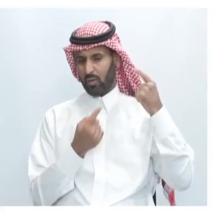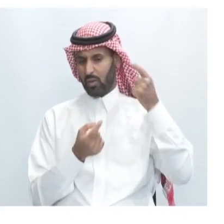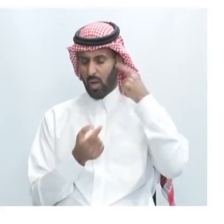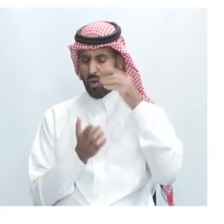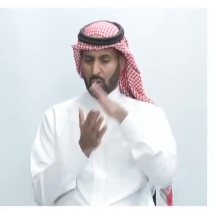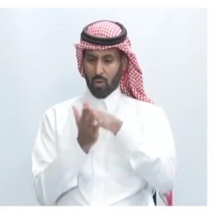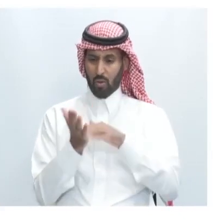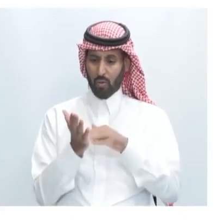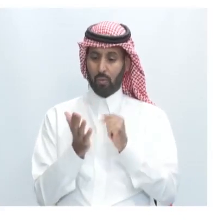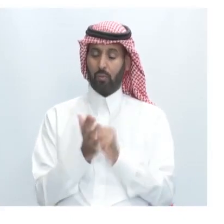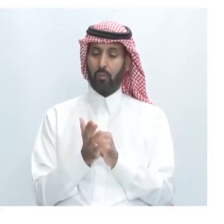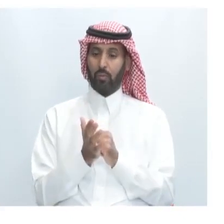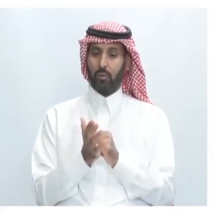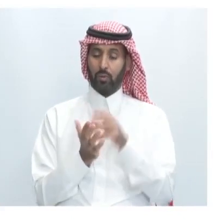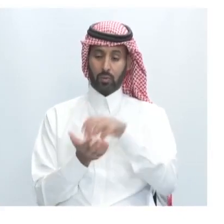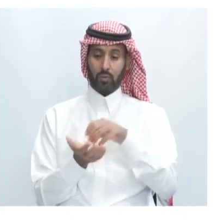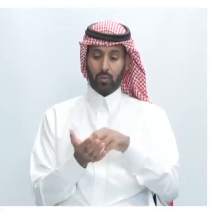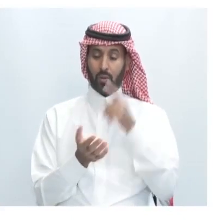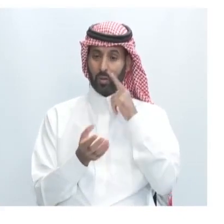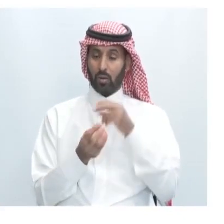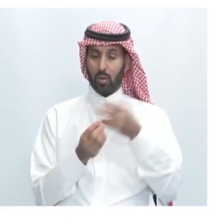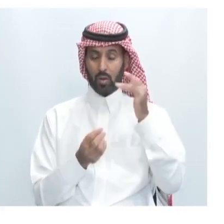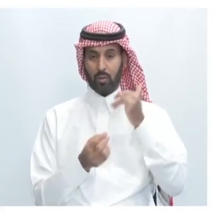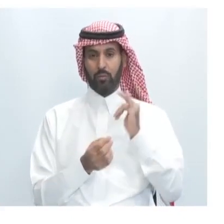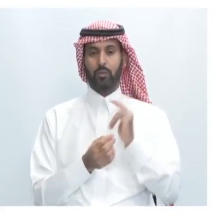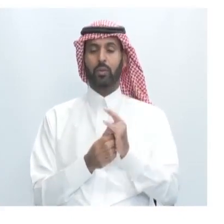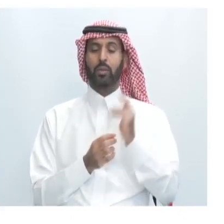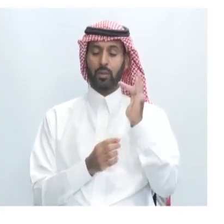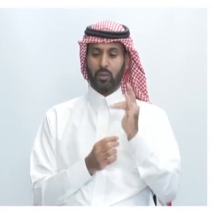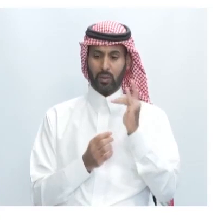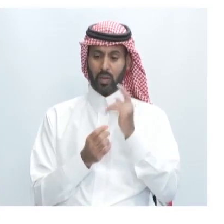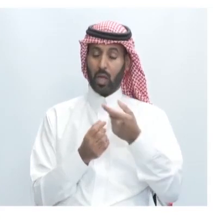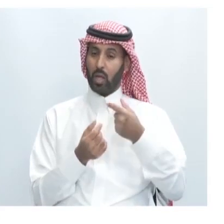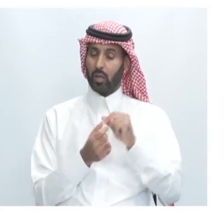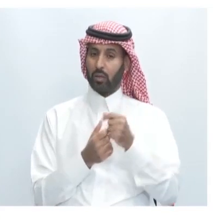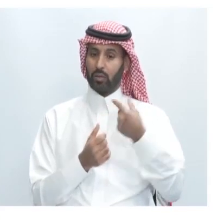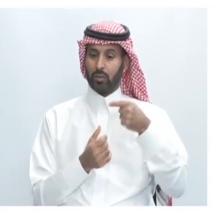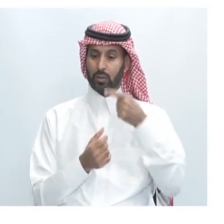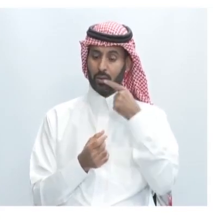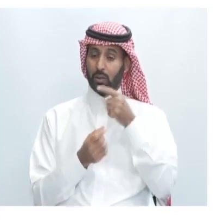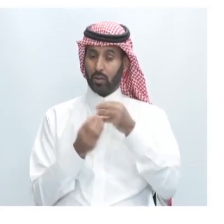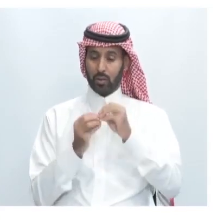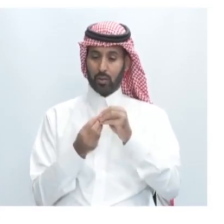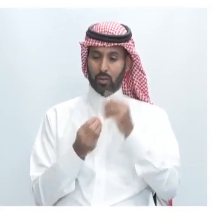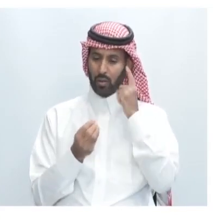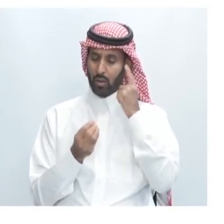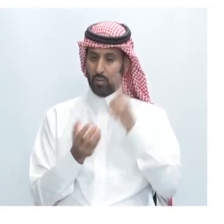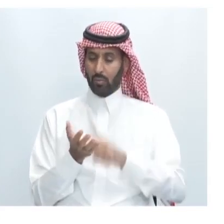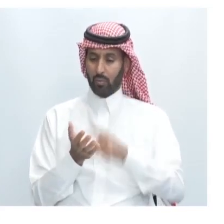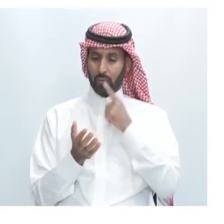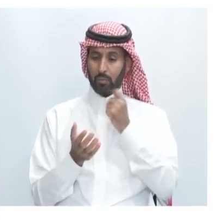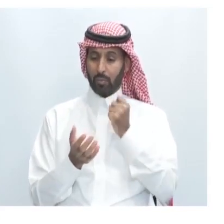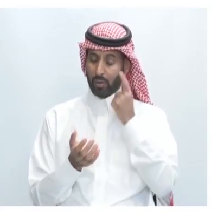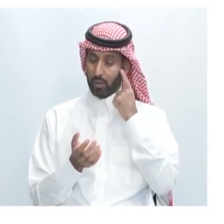note. The culture note, it's regarding the color green. Let's read it together. Green is believed to be an easy color